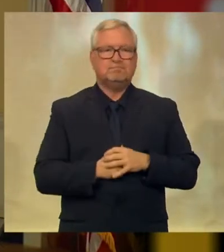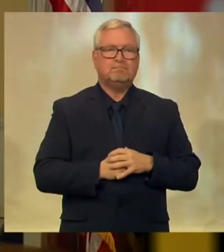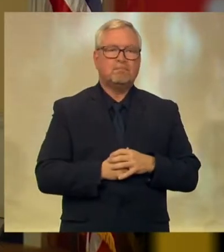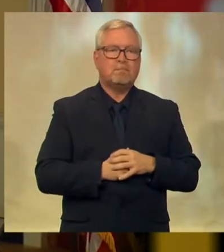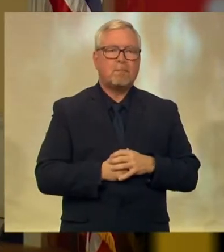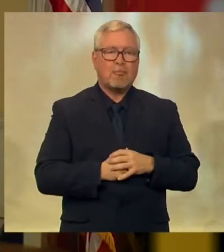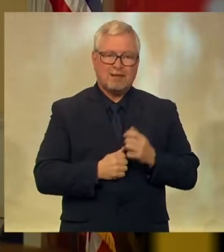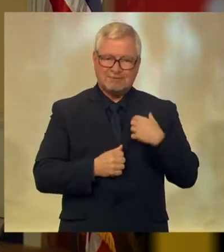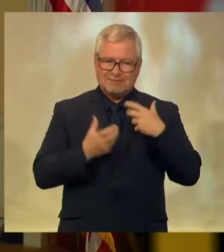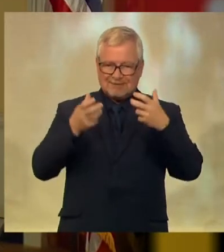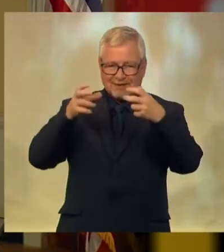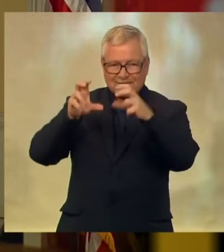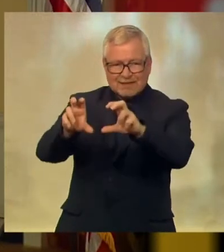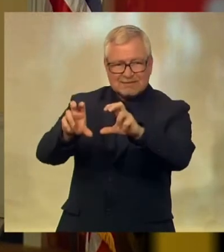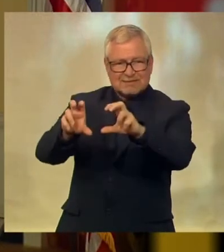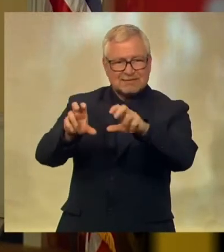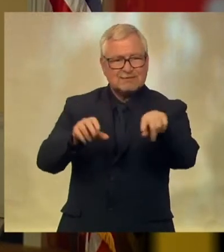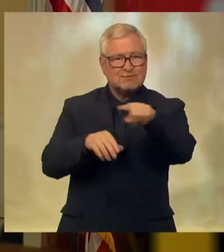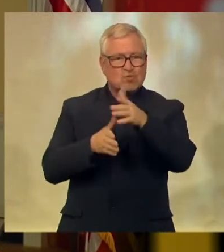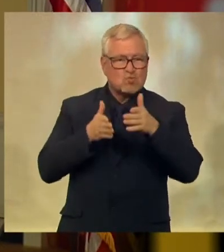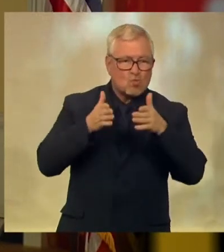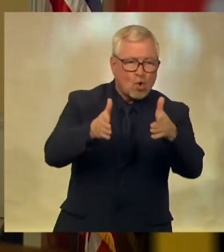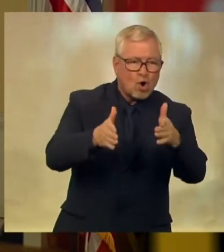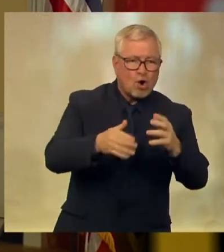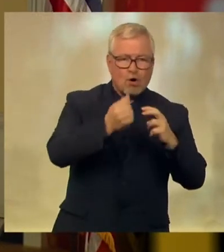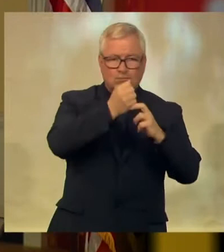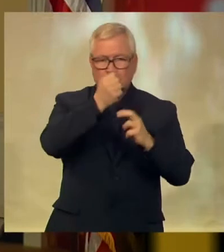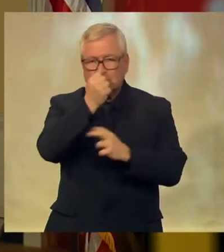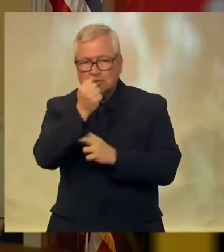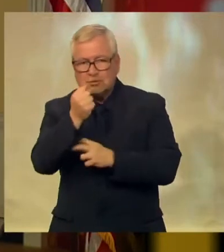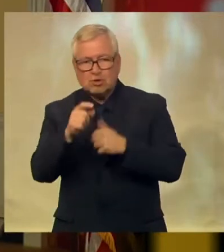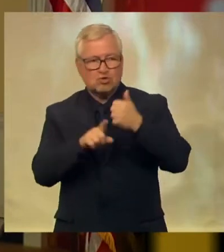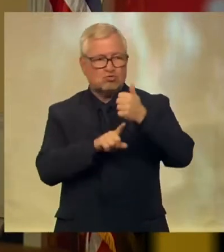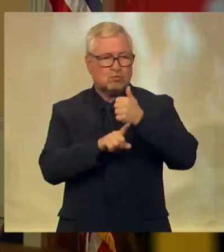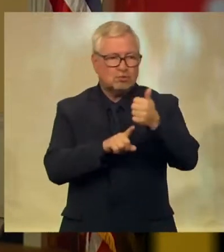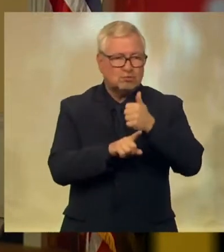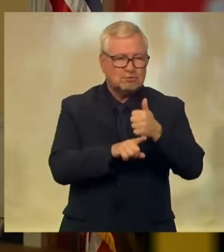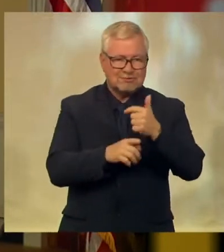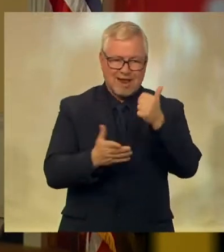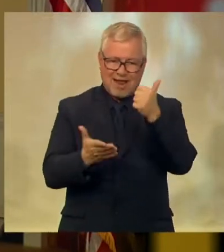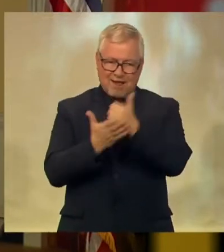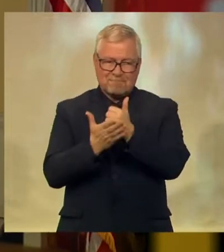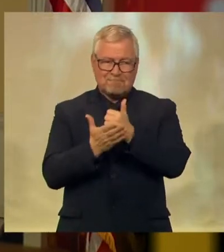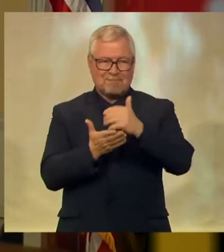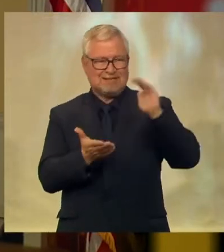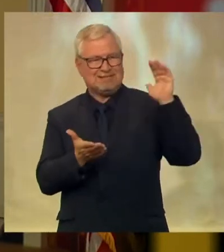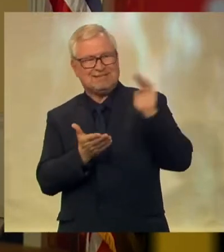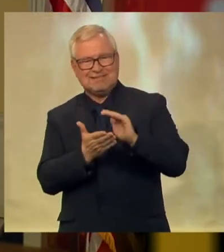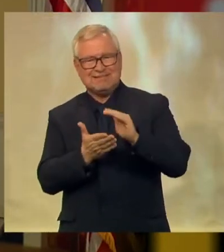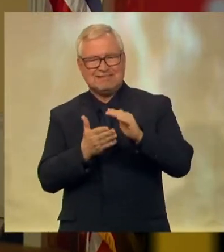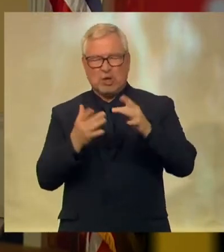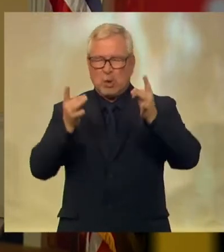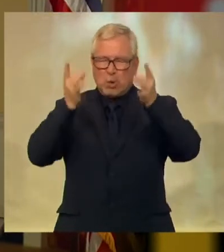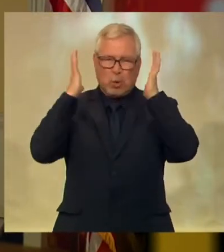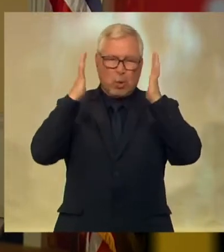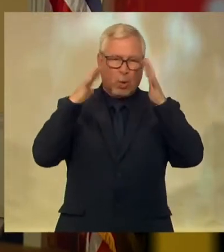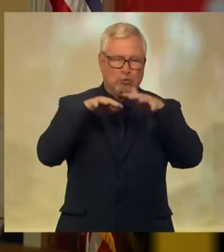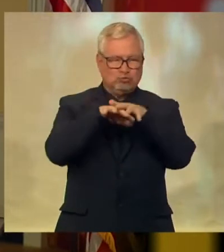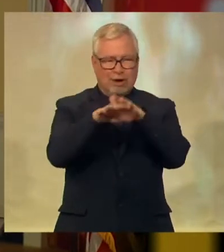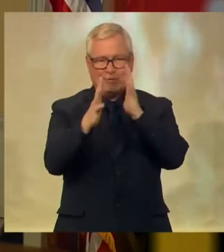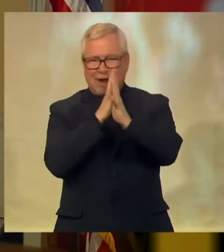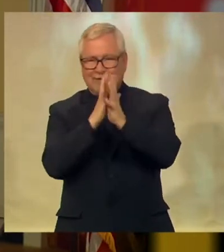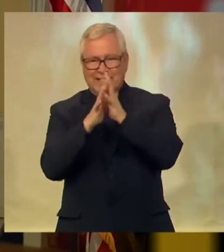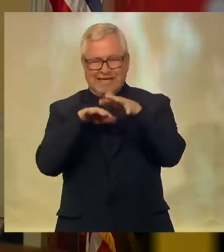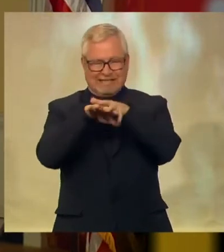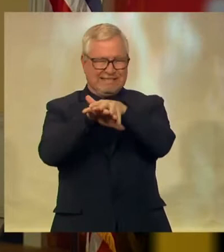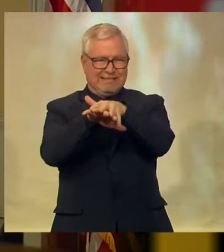transit systems, transformative projects to relieve some of the worst traffic congestion in America, and to expand capabilities at